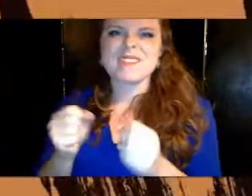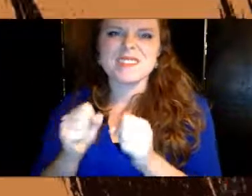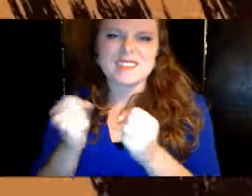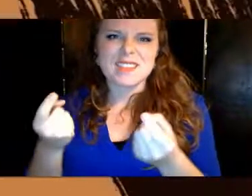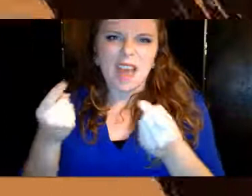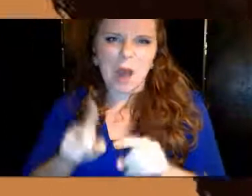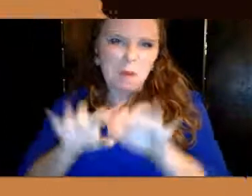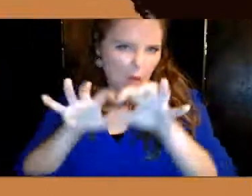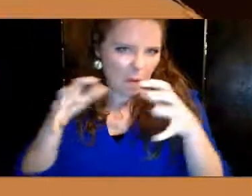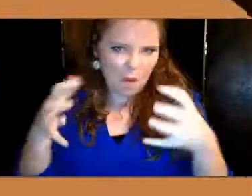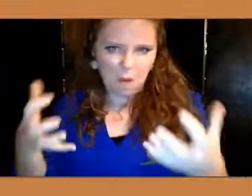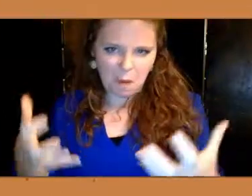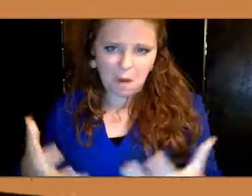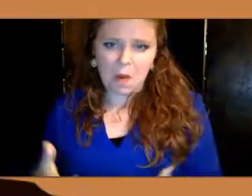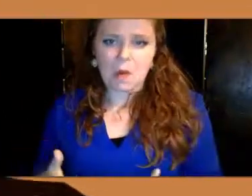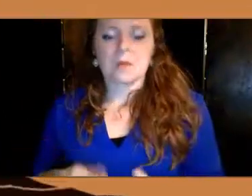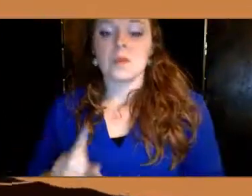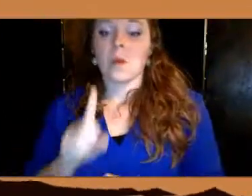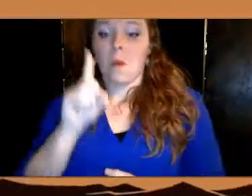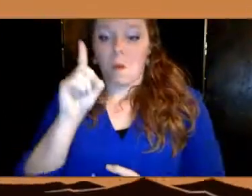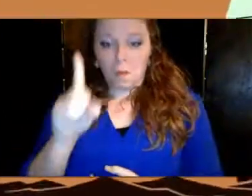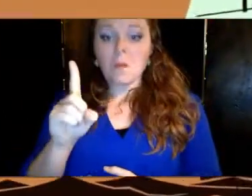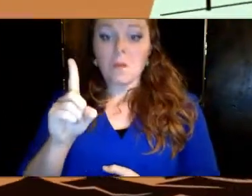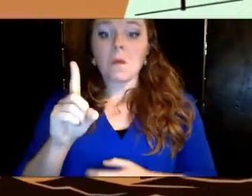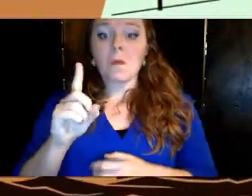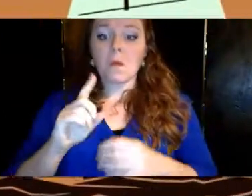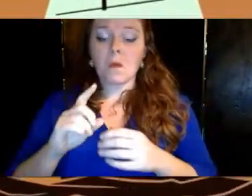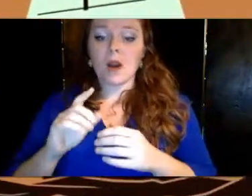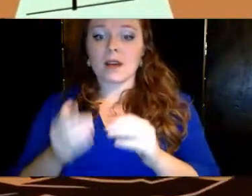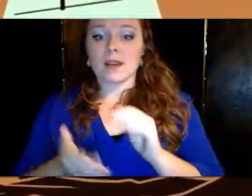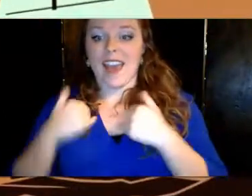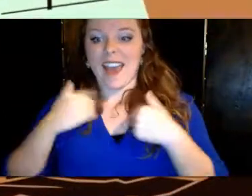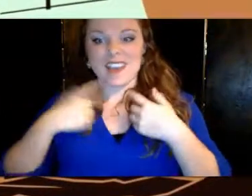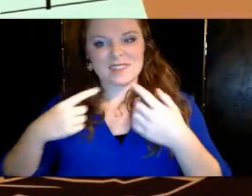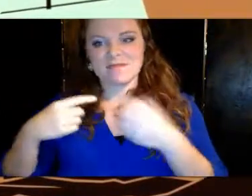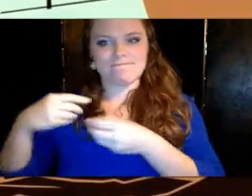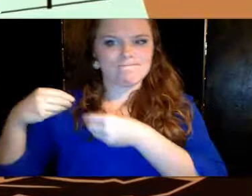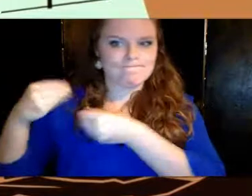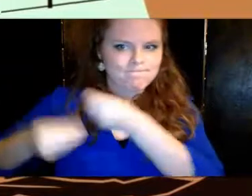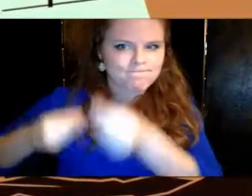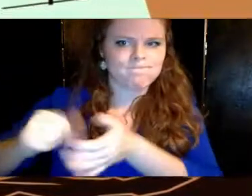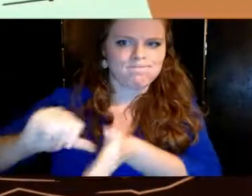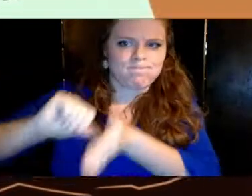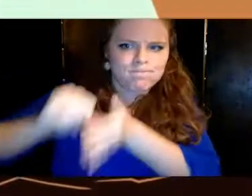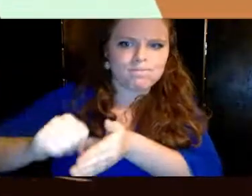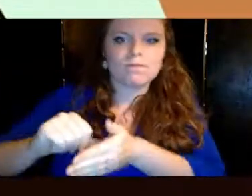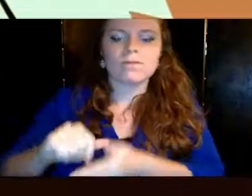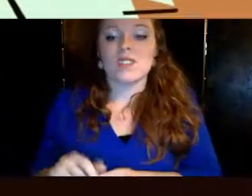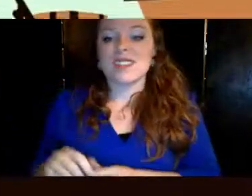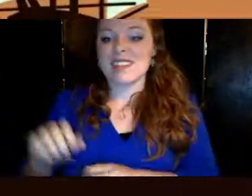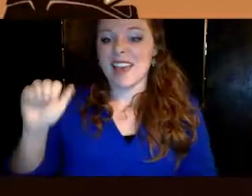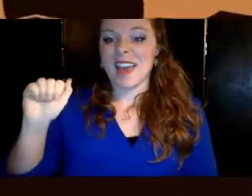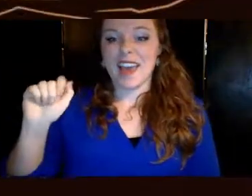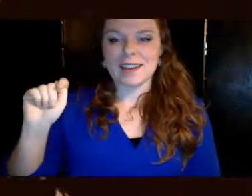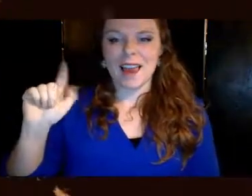one institution stands out for both its global scale and its lasting legacy: the Atlantic slave trade, occurring from